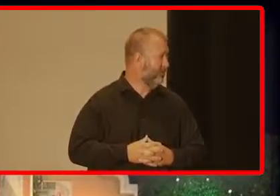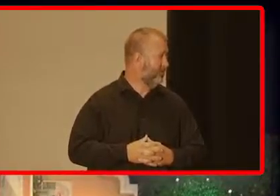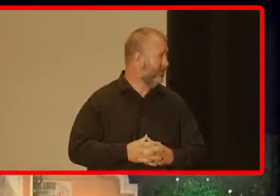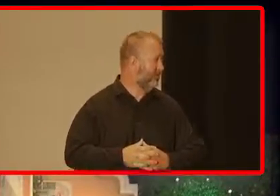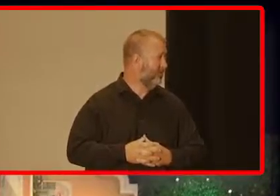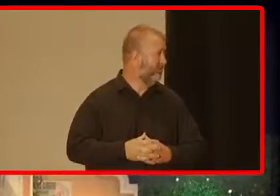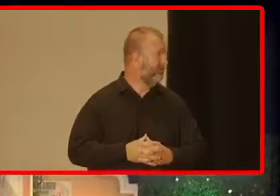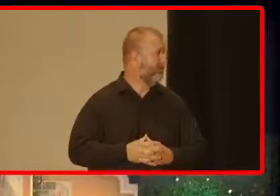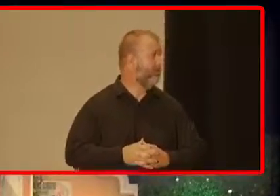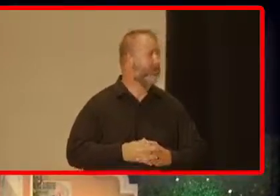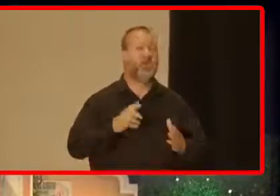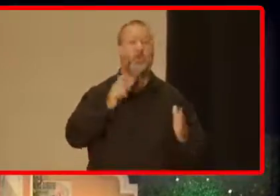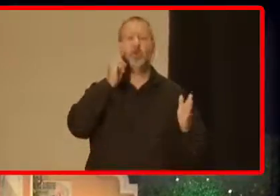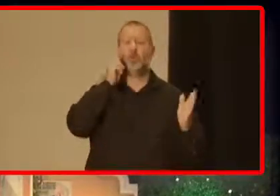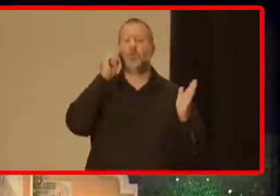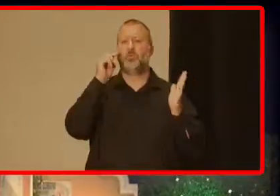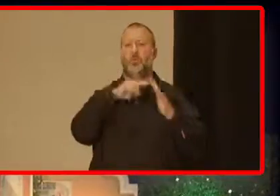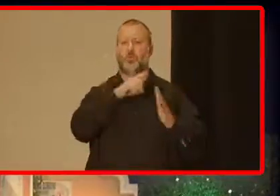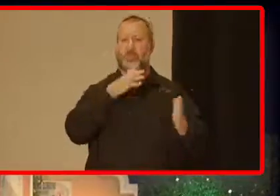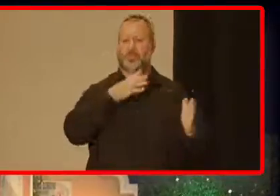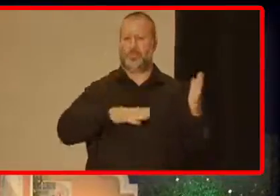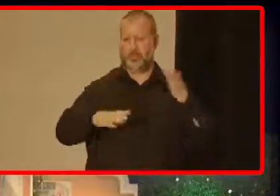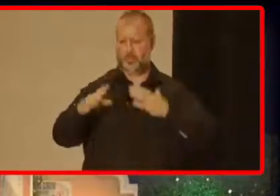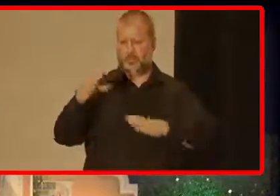And as you notice one thing about their attire,